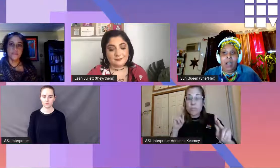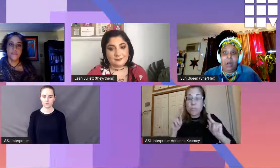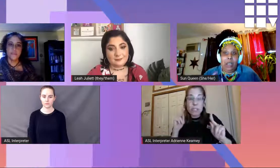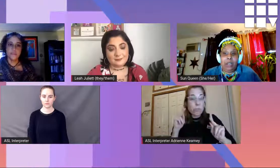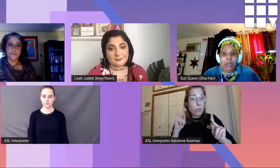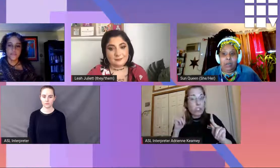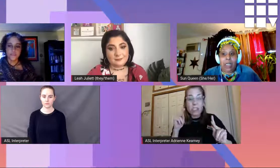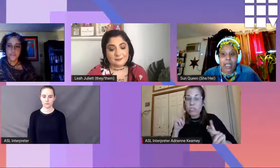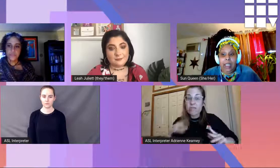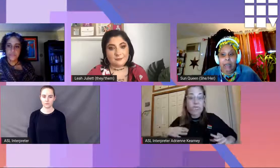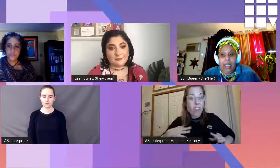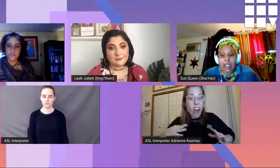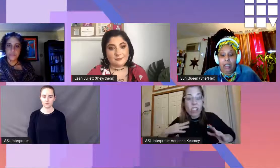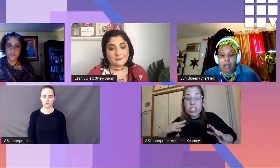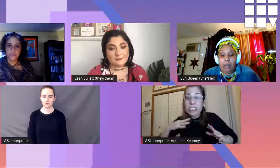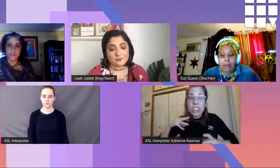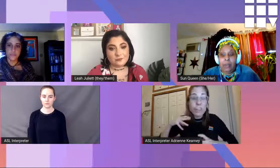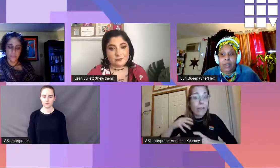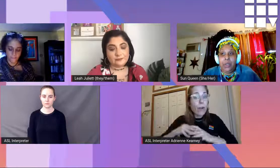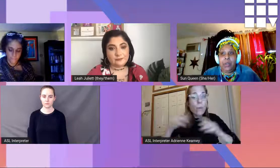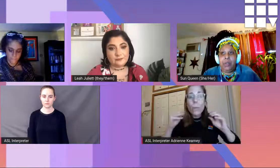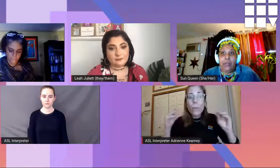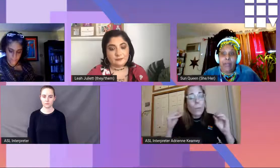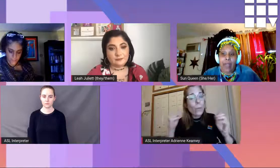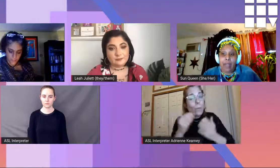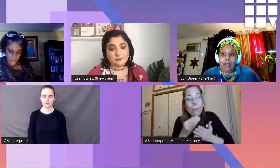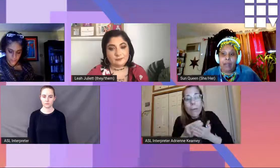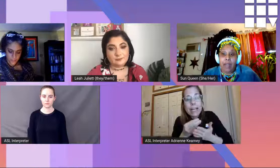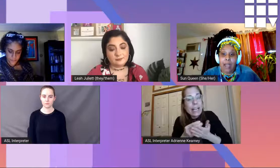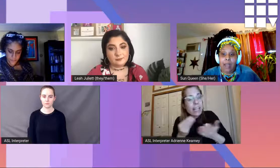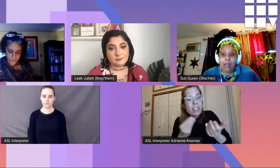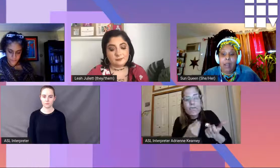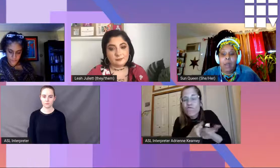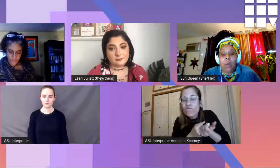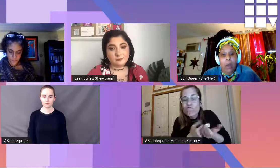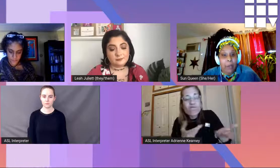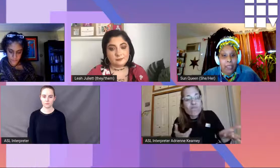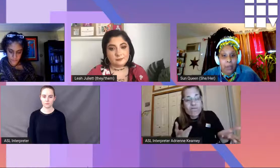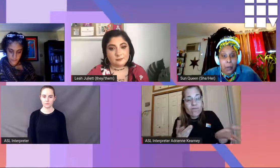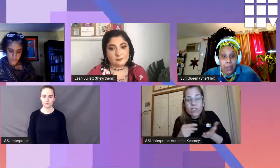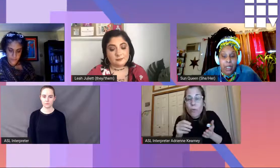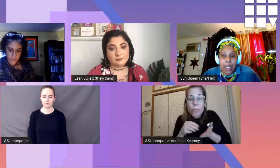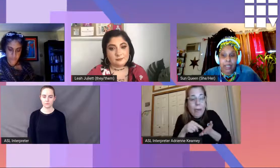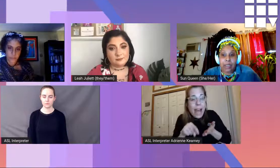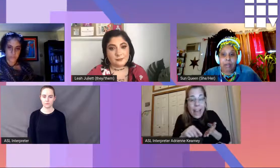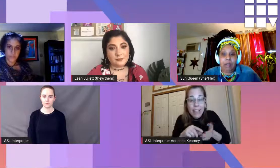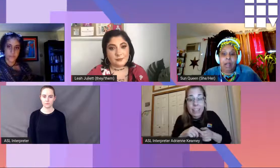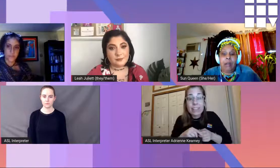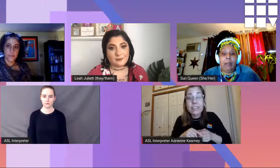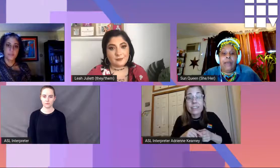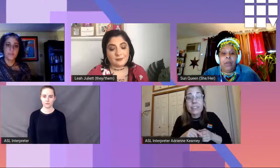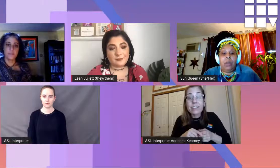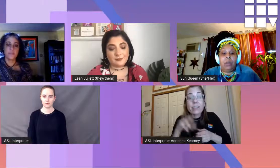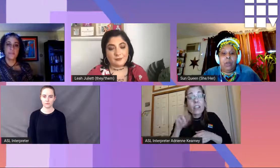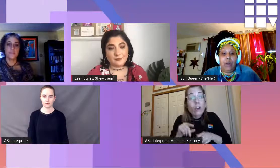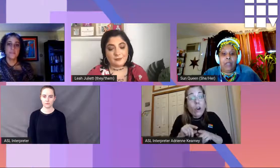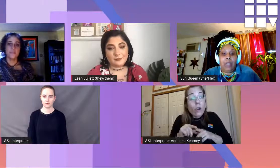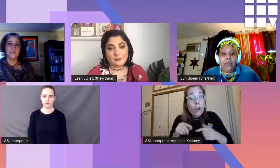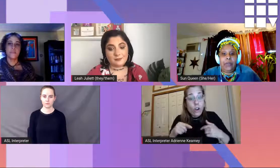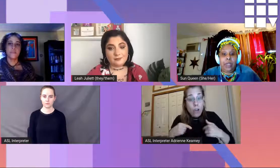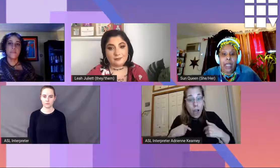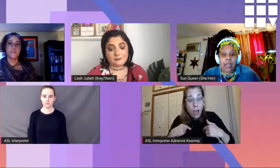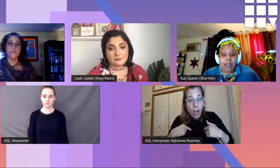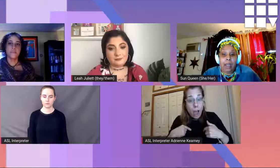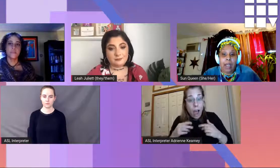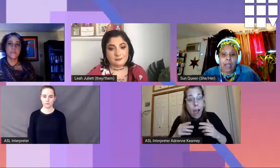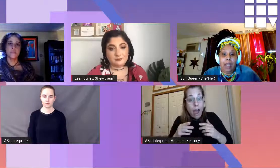And that also takes me to the fact that while being an organizer, folks